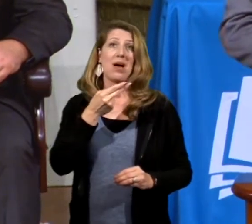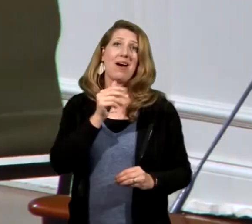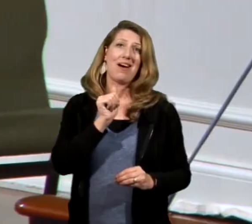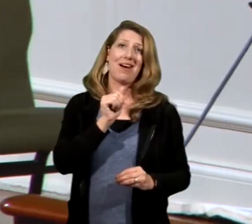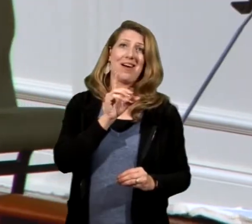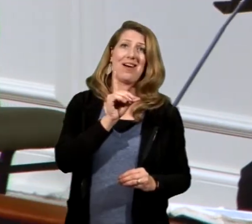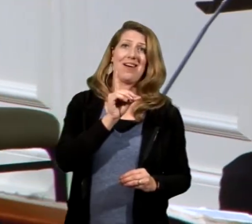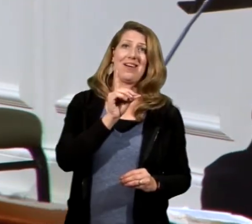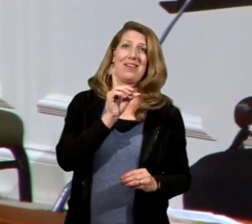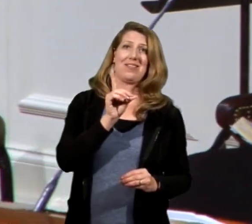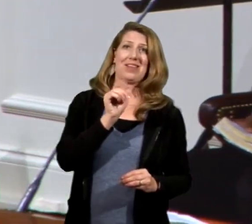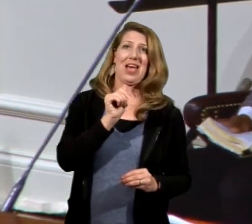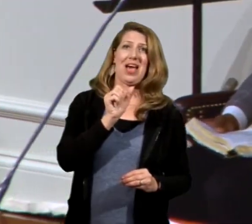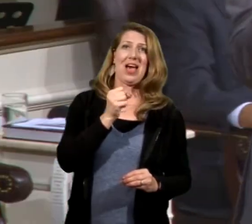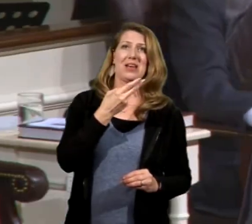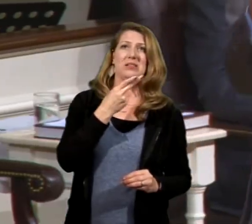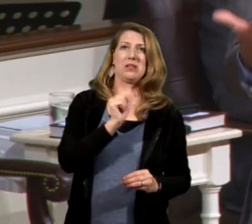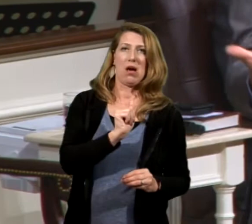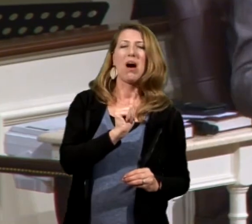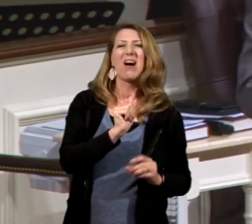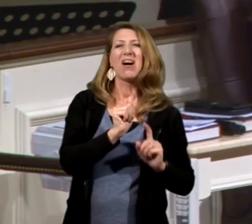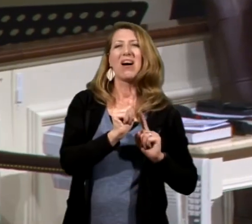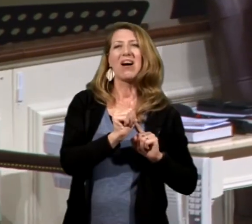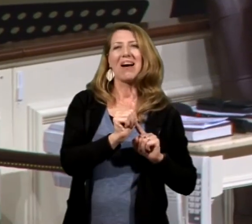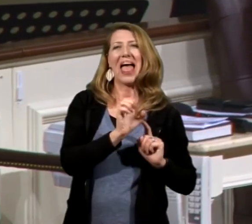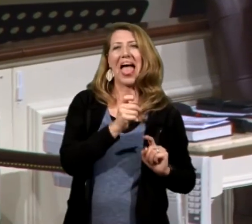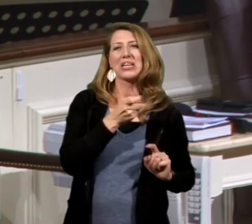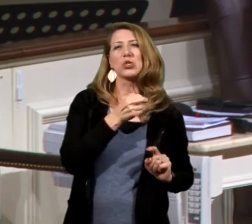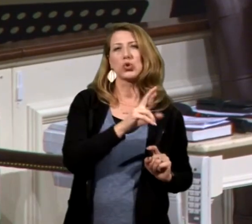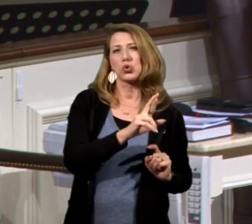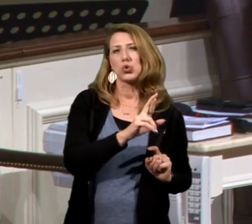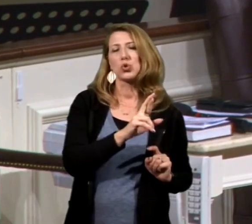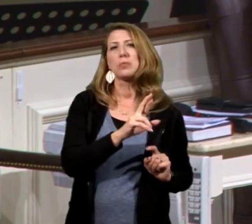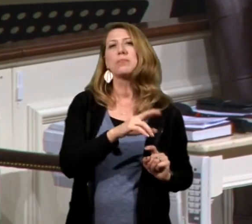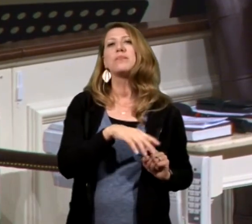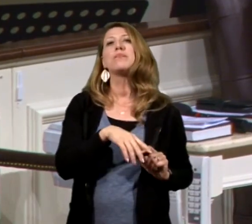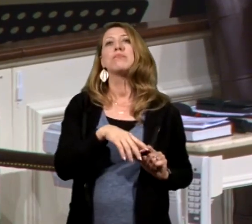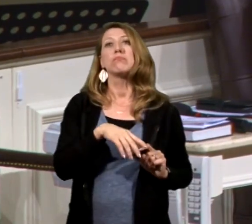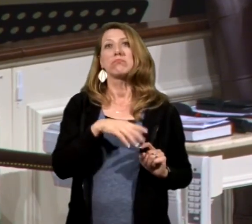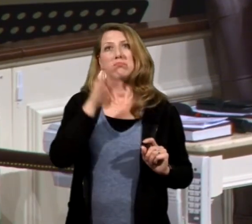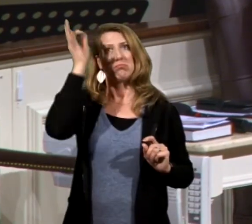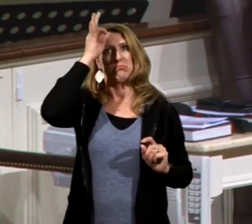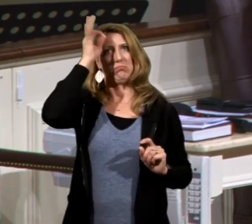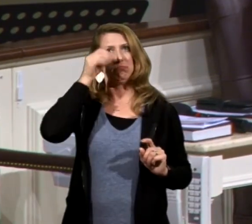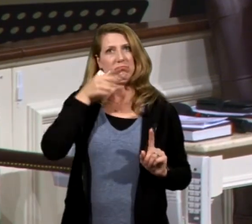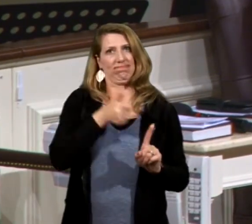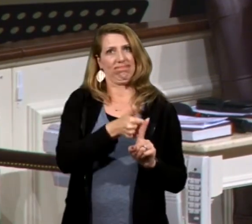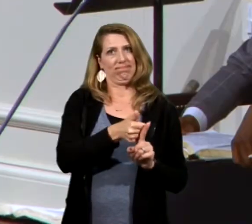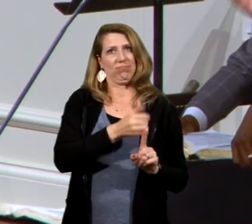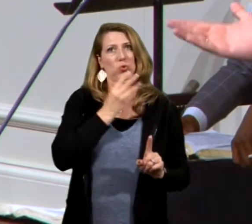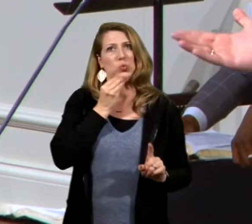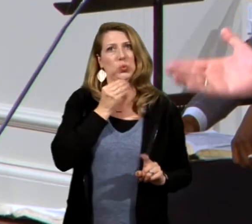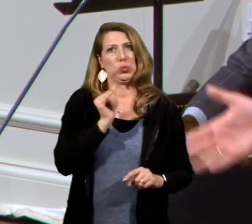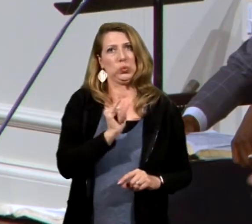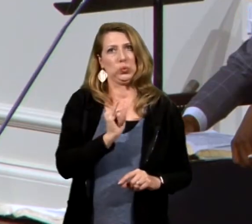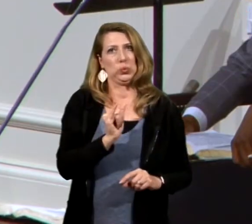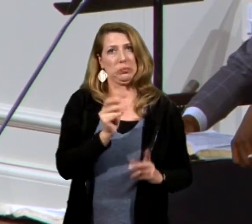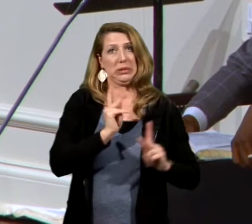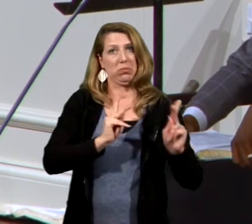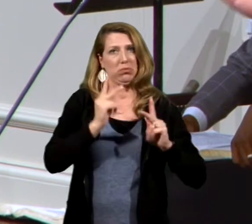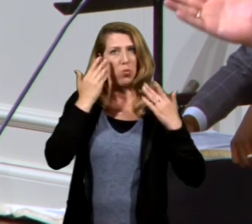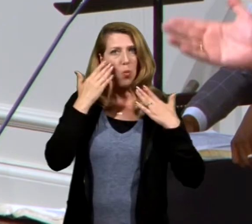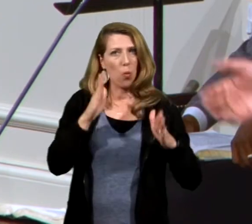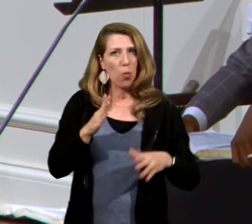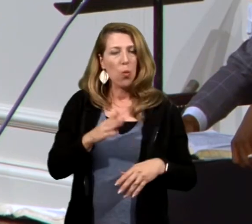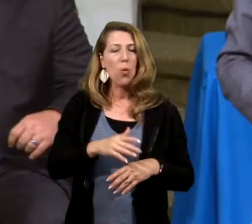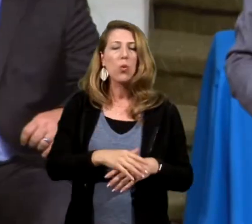Jewish name, Esther being her Persian name, is a Jew. And so however much time goes on, maybe it